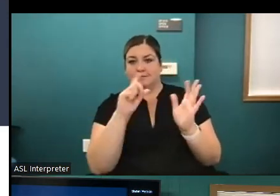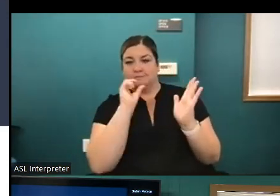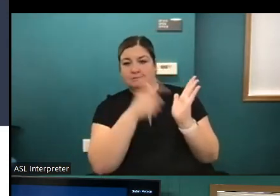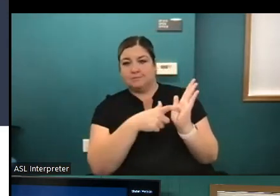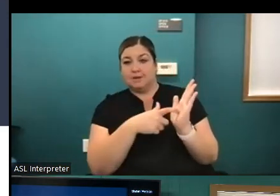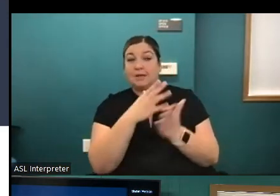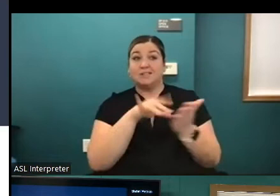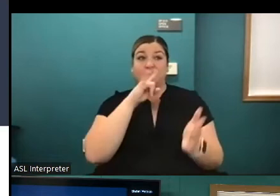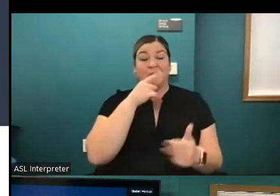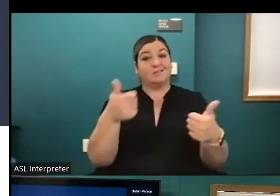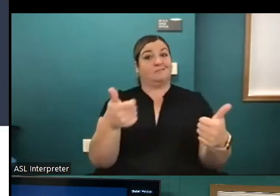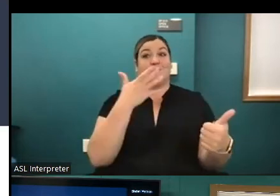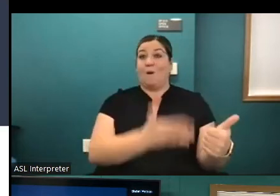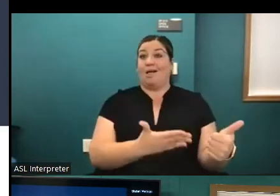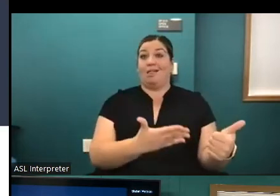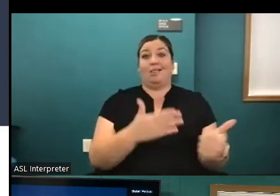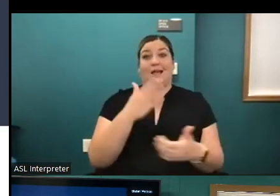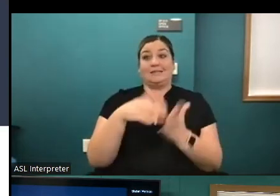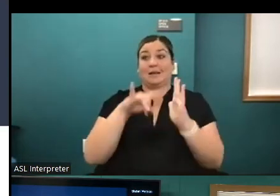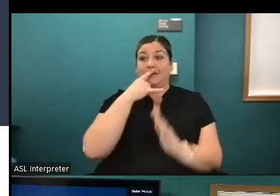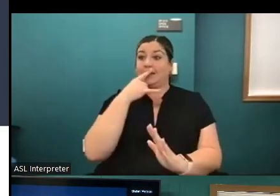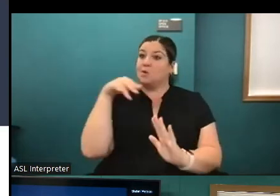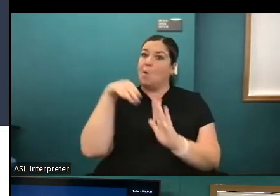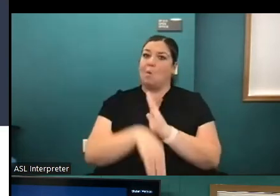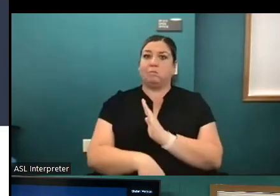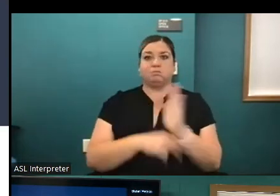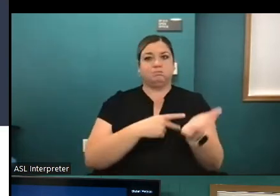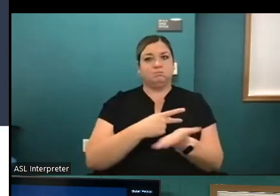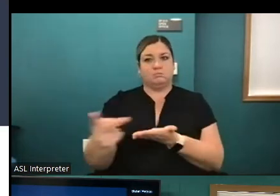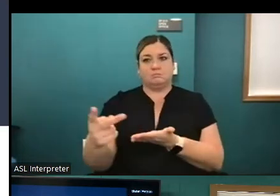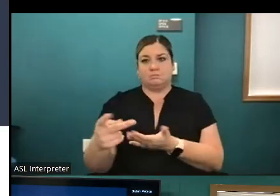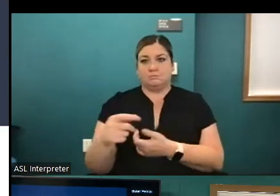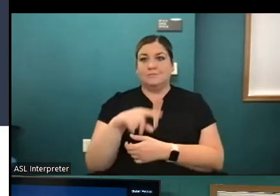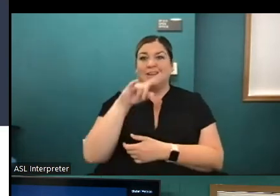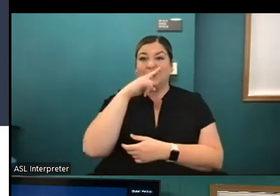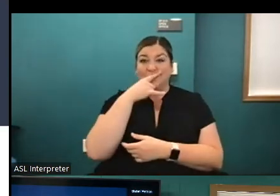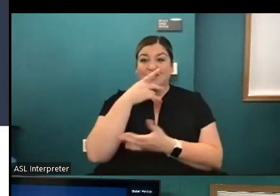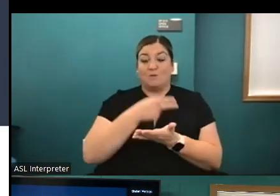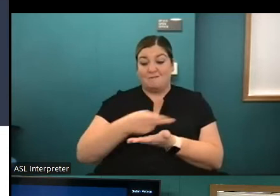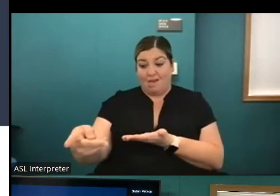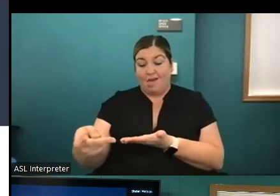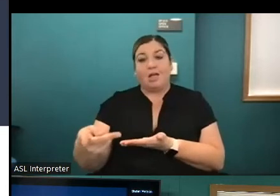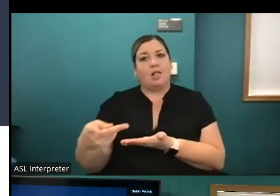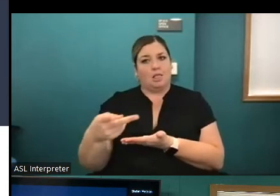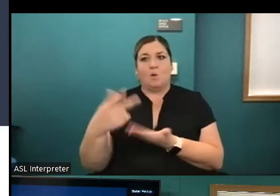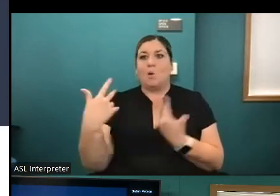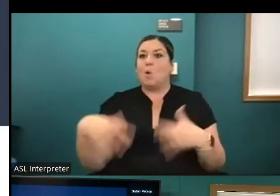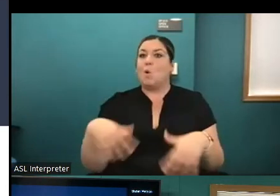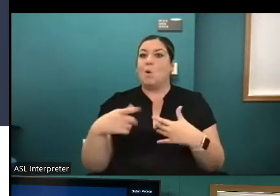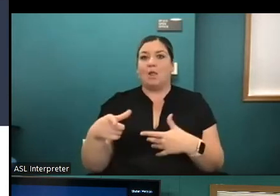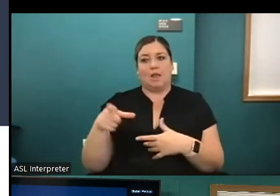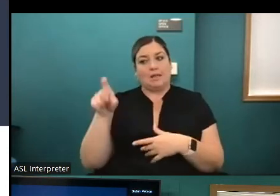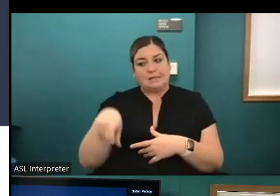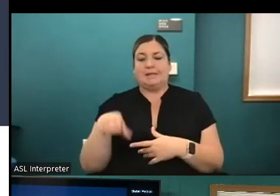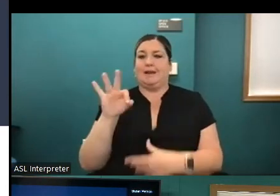do. Some kids do really well and some kids just tank in noise. And the kids who tank in noise are even more so the ones that need an